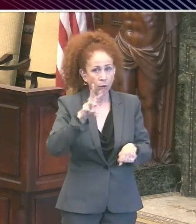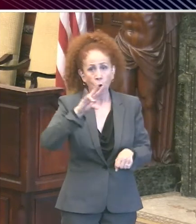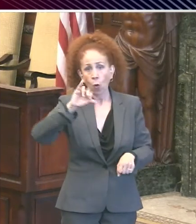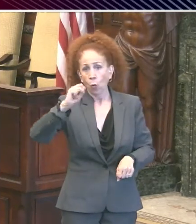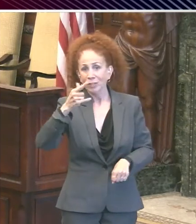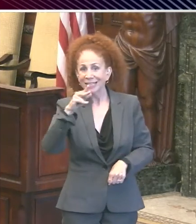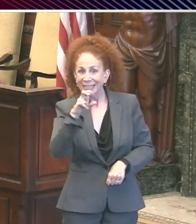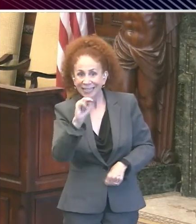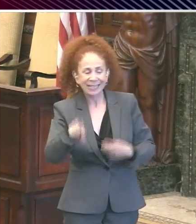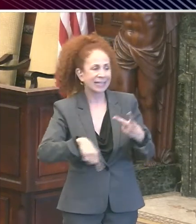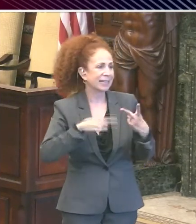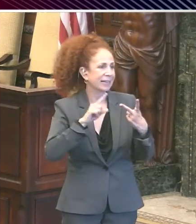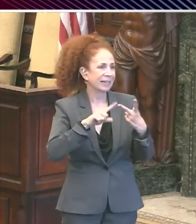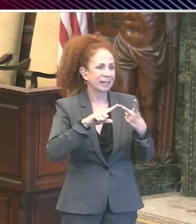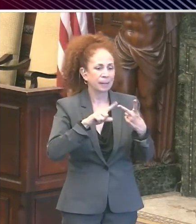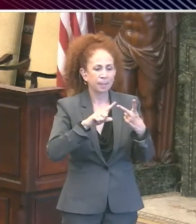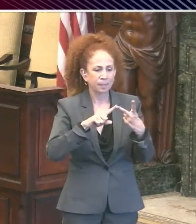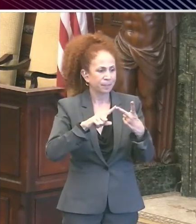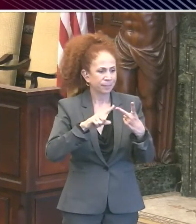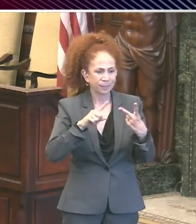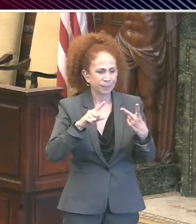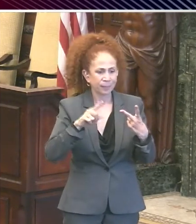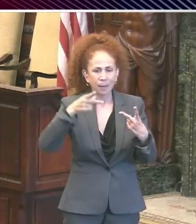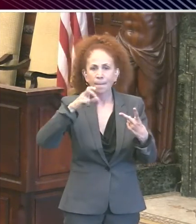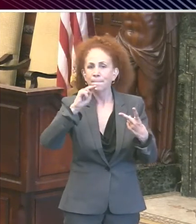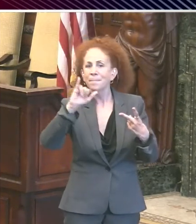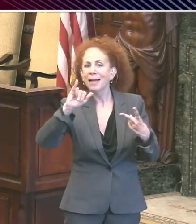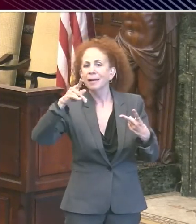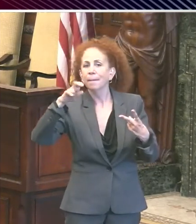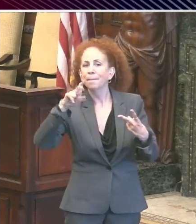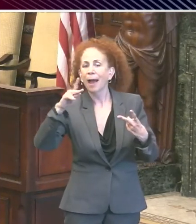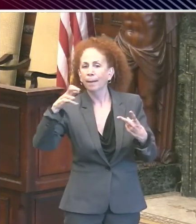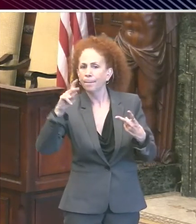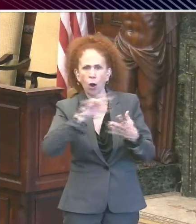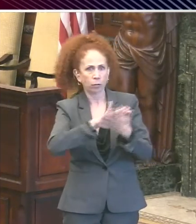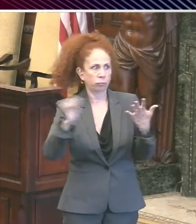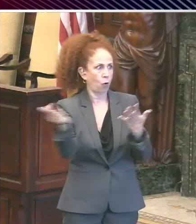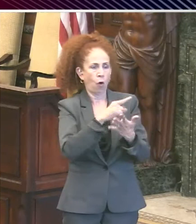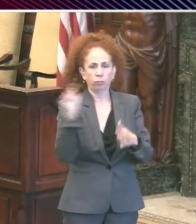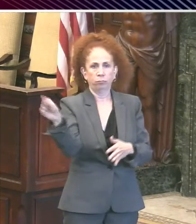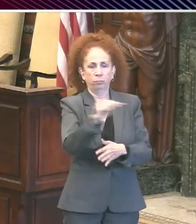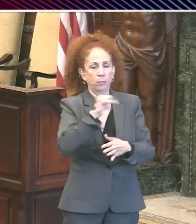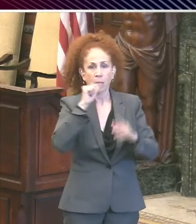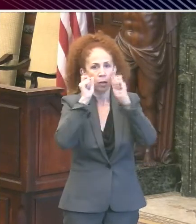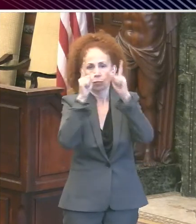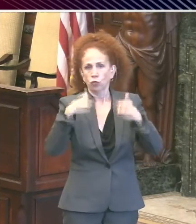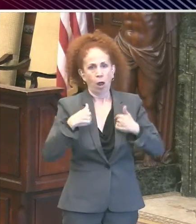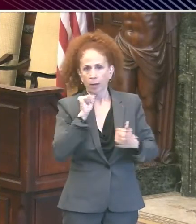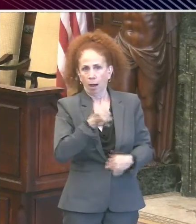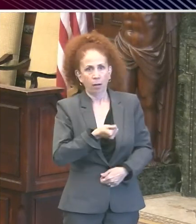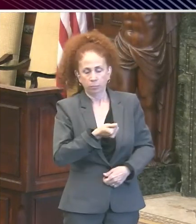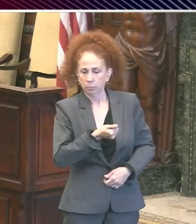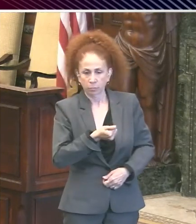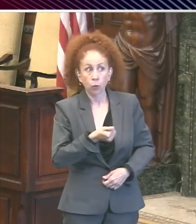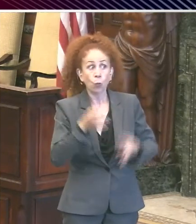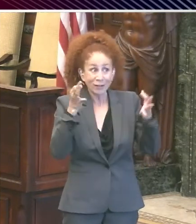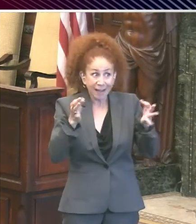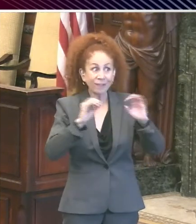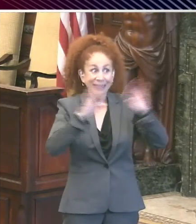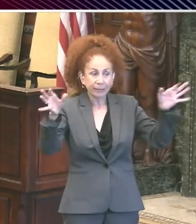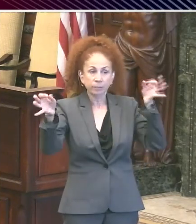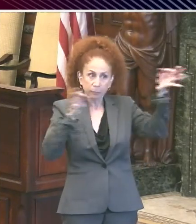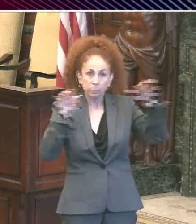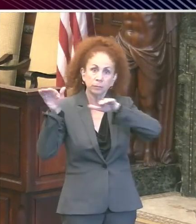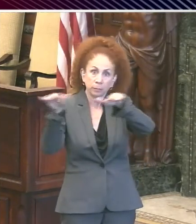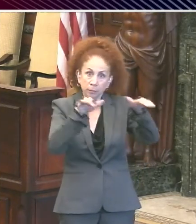Wissahickon and all the way over to Pennypack Park. It is not a surprise, and we certainly made it clear as we were